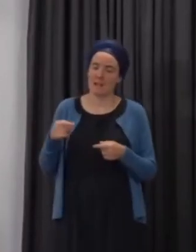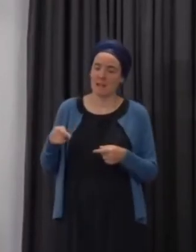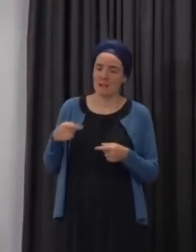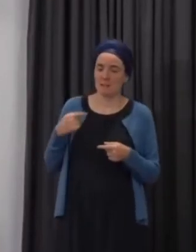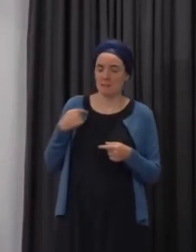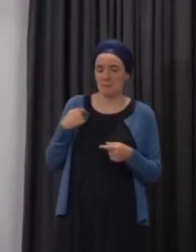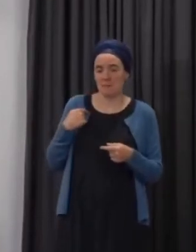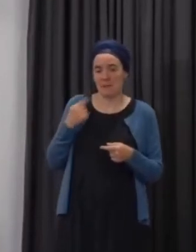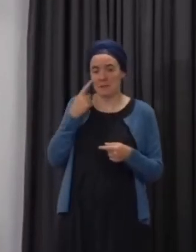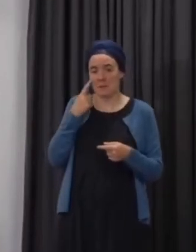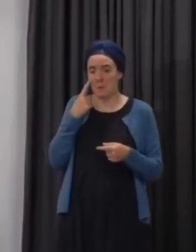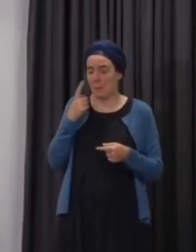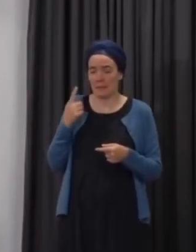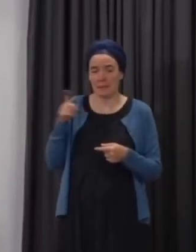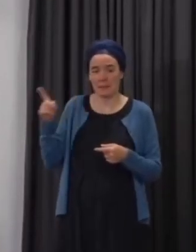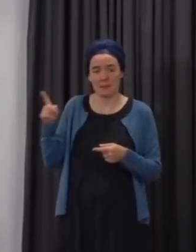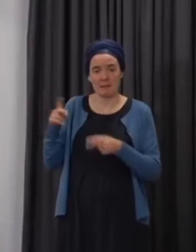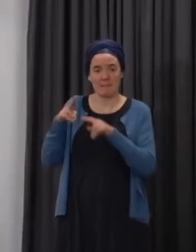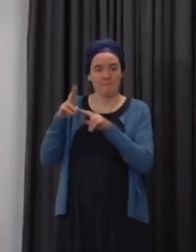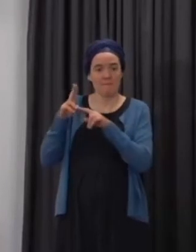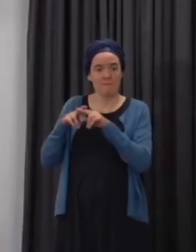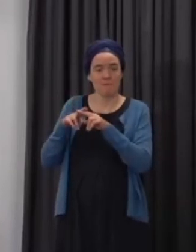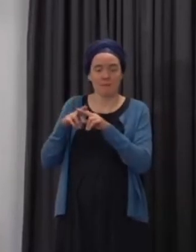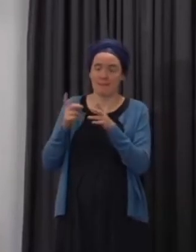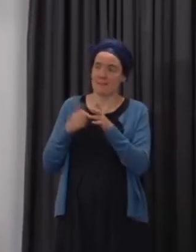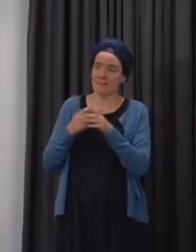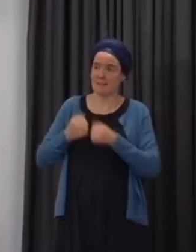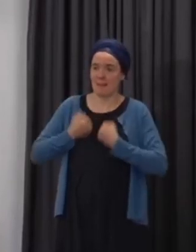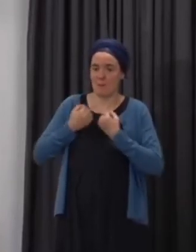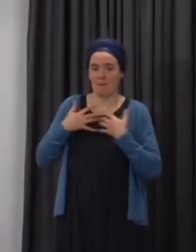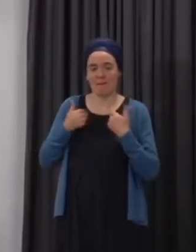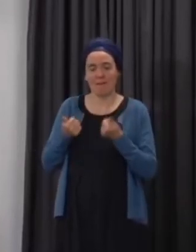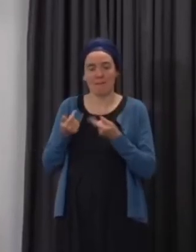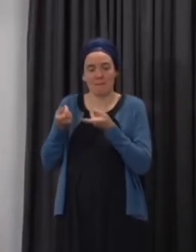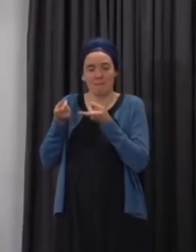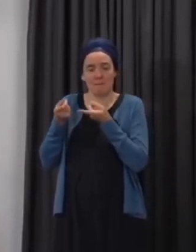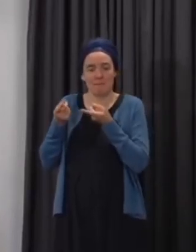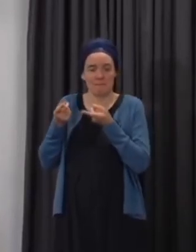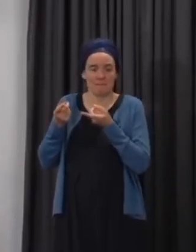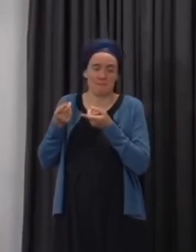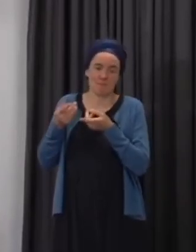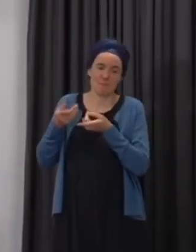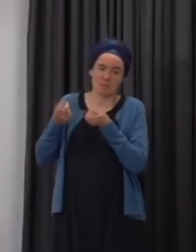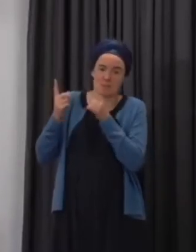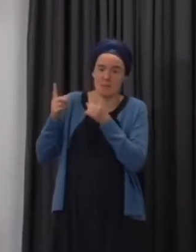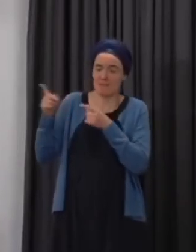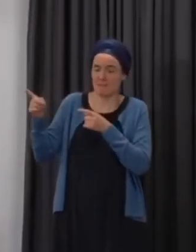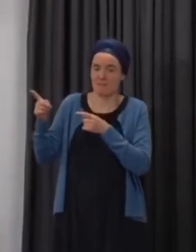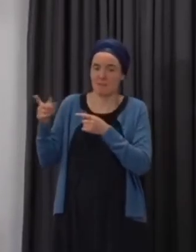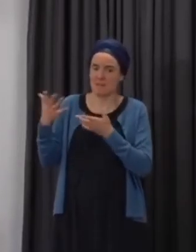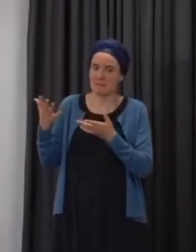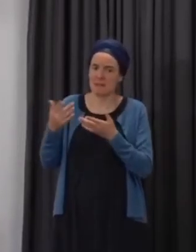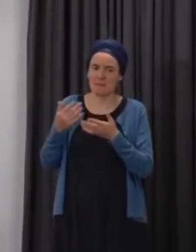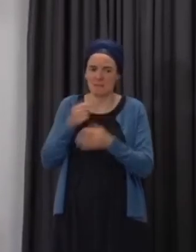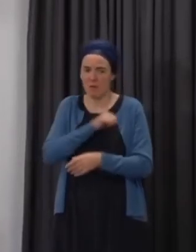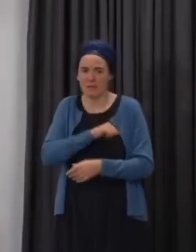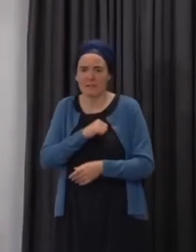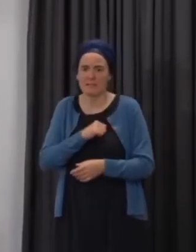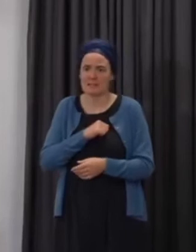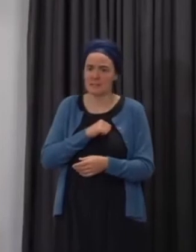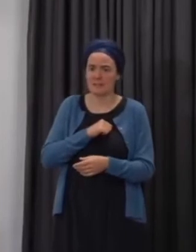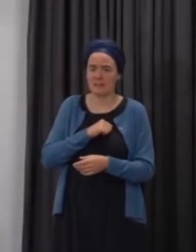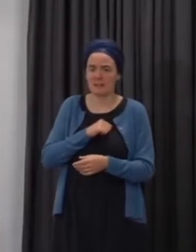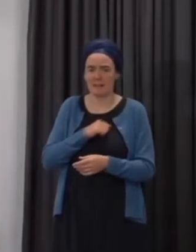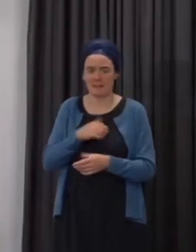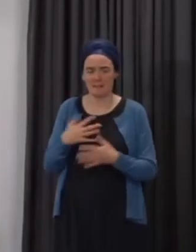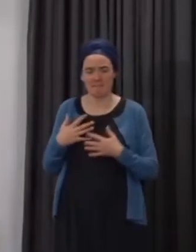held back on frank advice that he thinks he needs to give to ministers about how to keep the public safe. Now, we'll again be able to look about